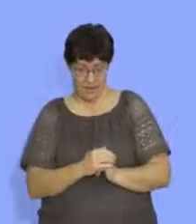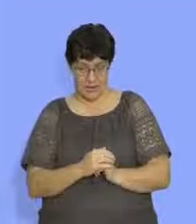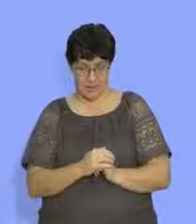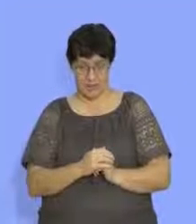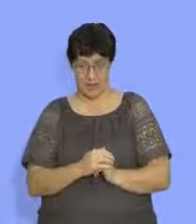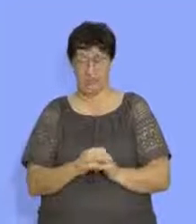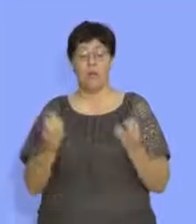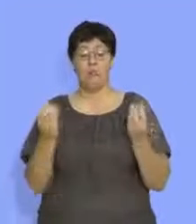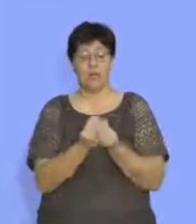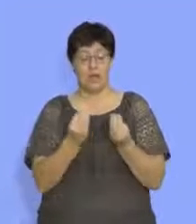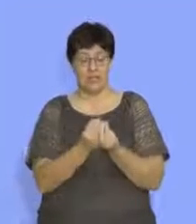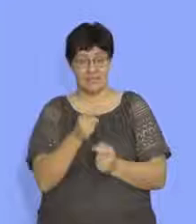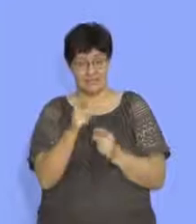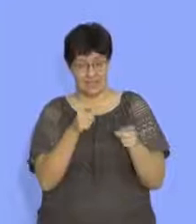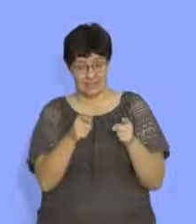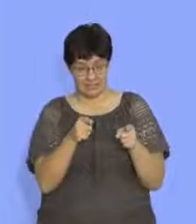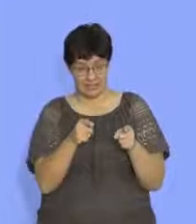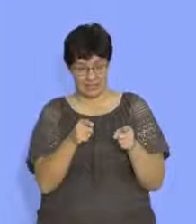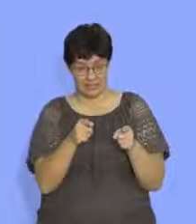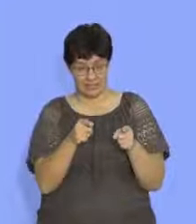The product of these two